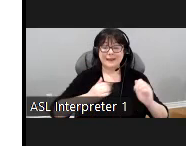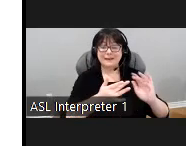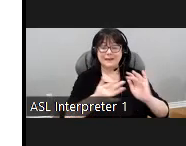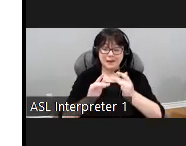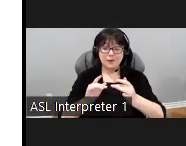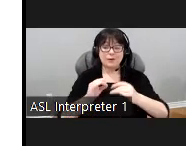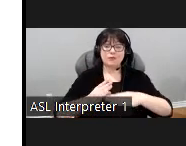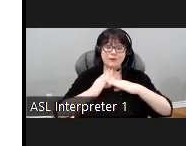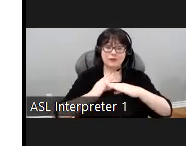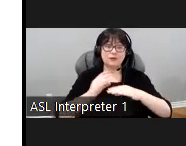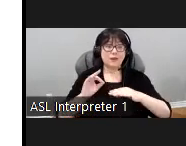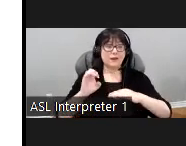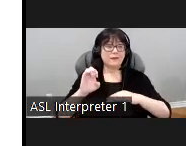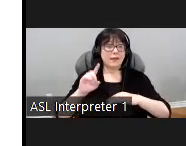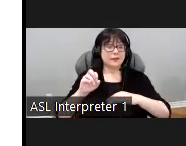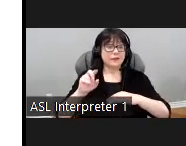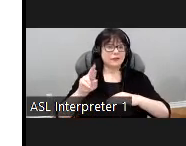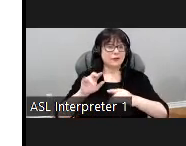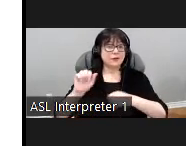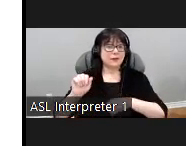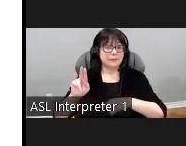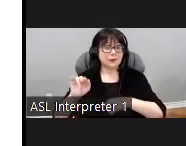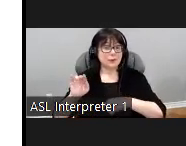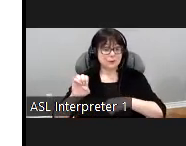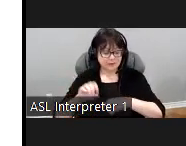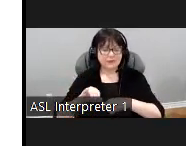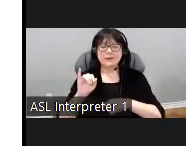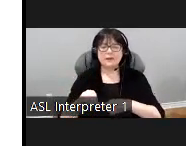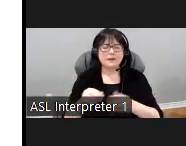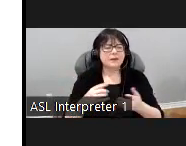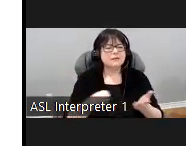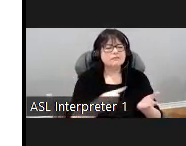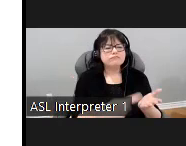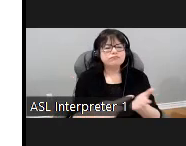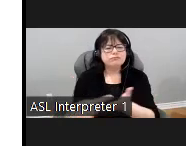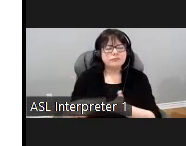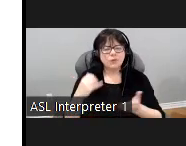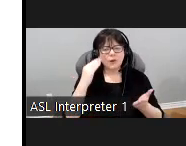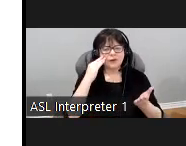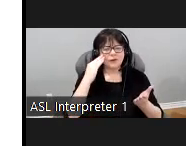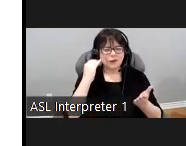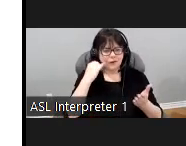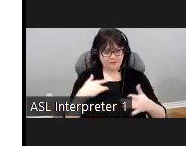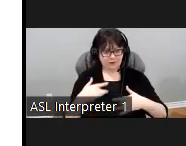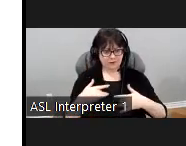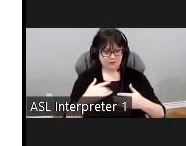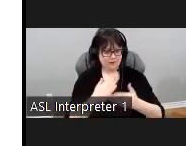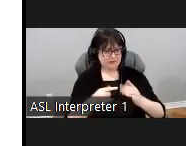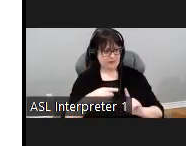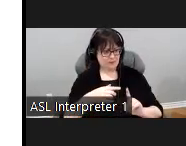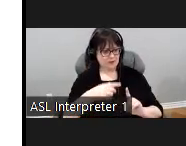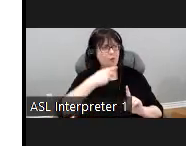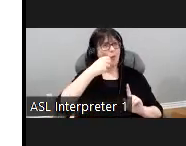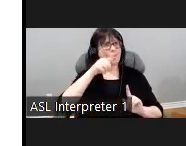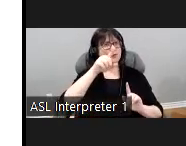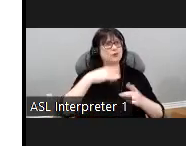what do people need to know to be able to respond when they're concerned about an older person in their life. So I